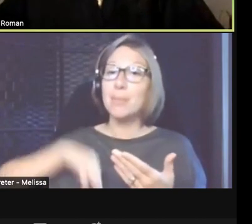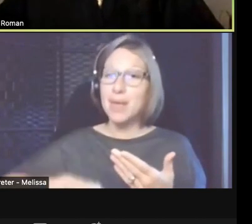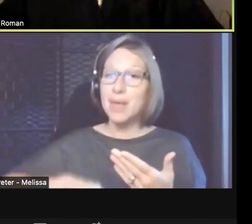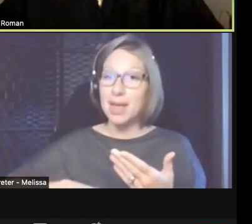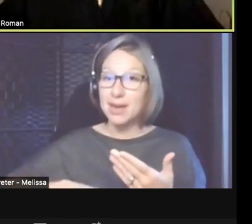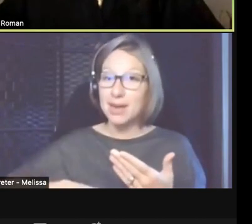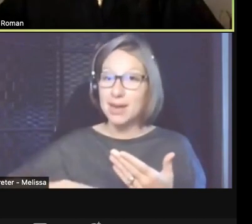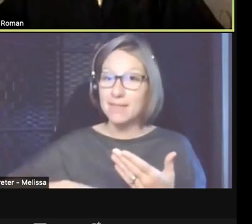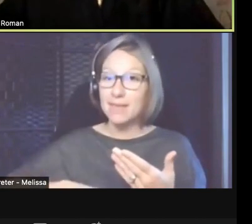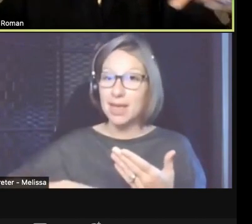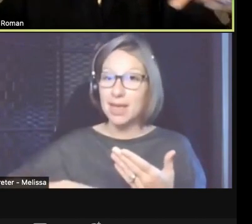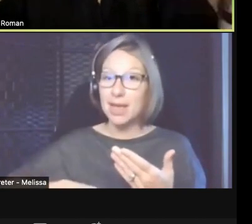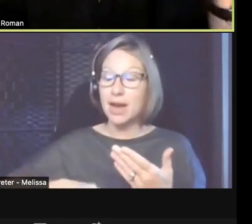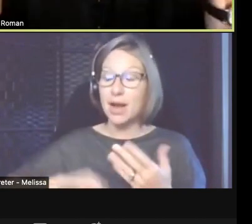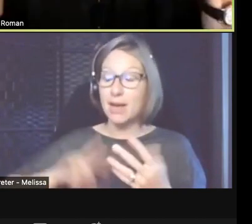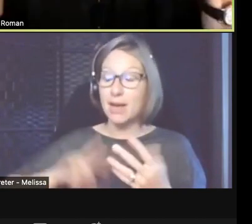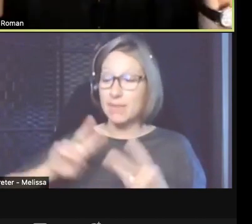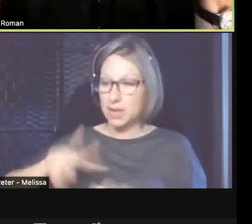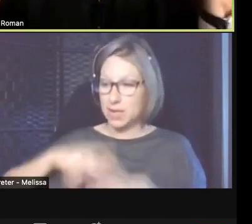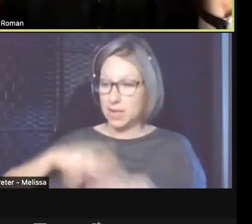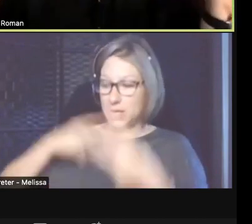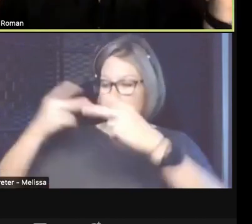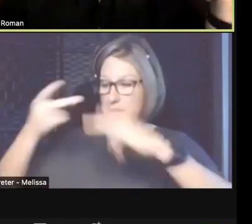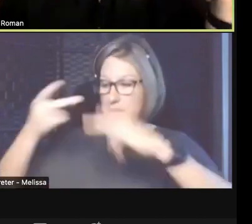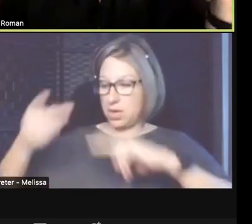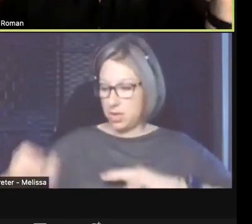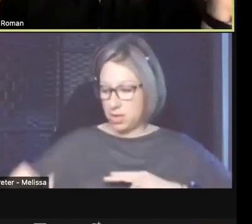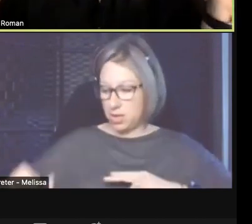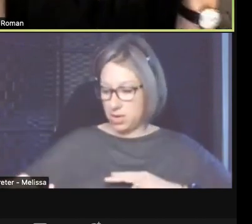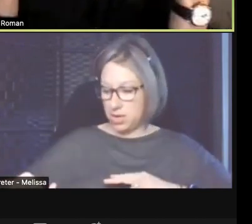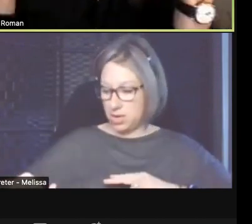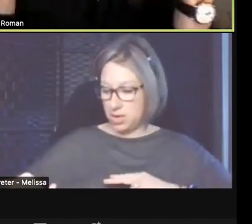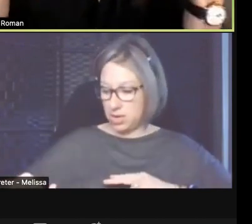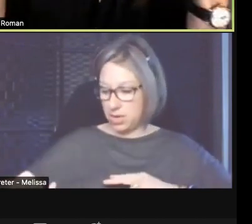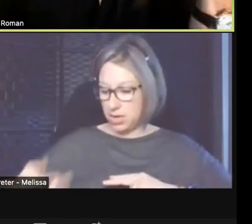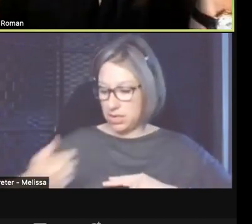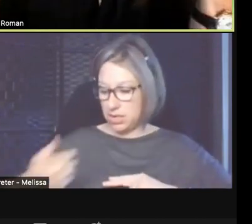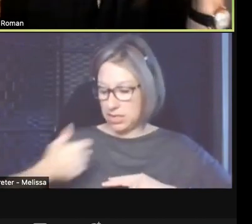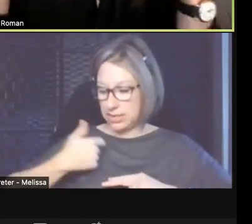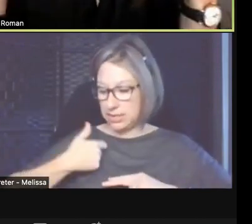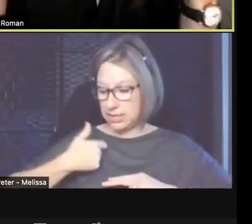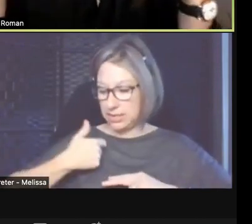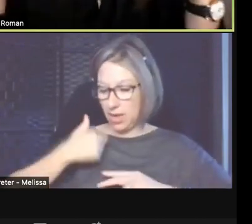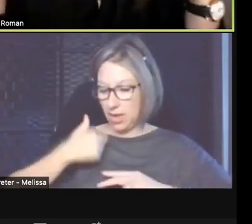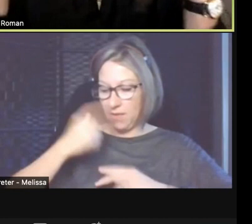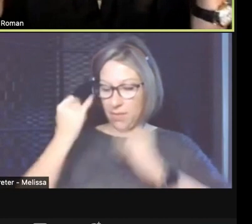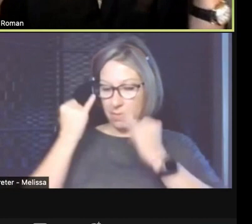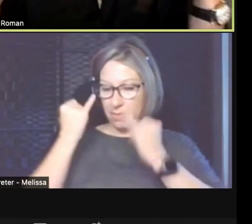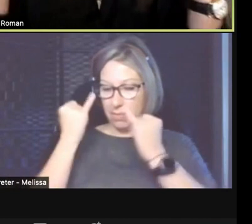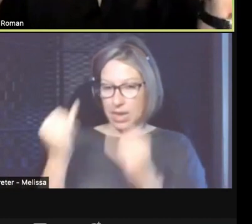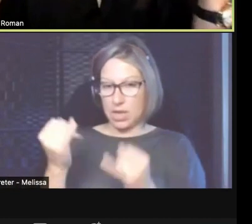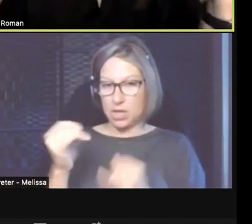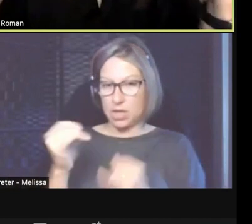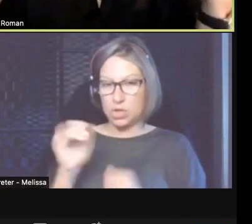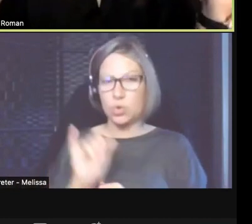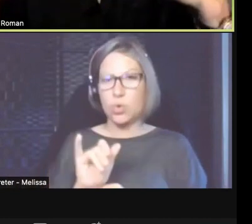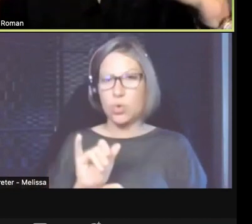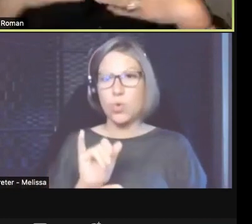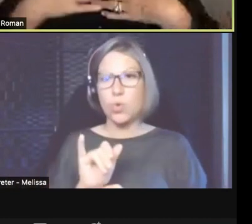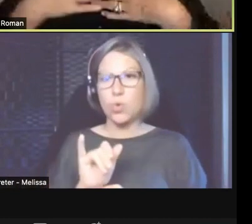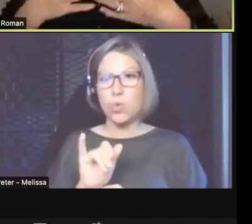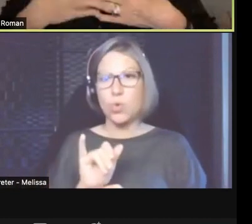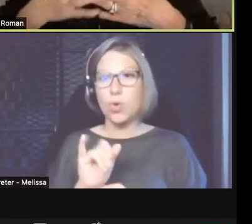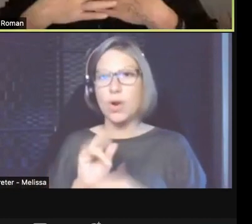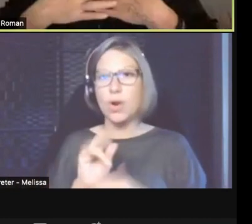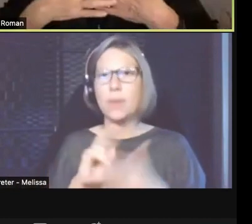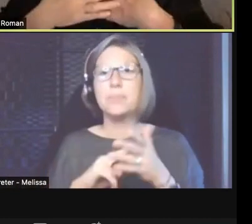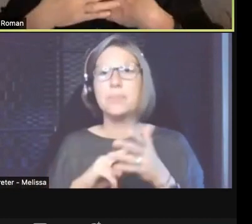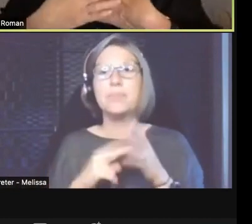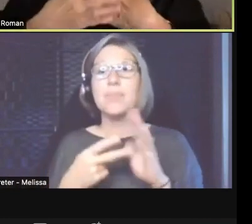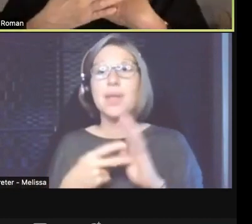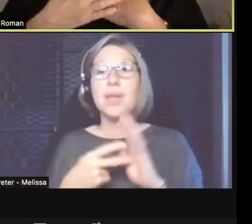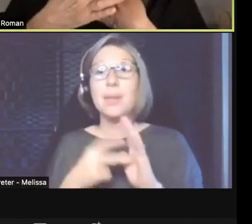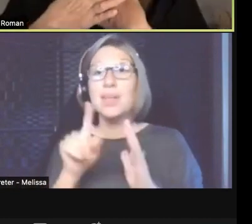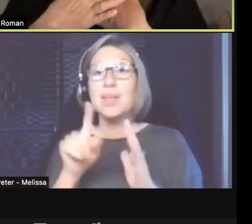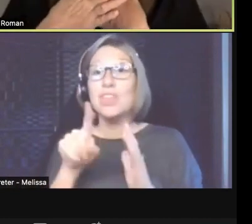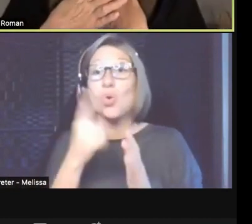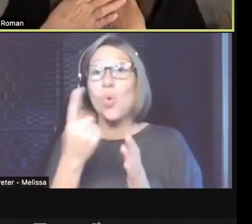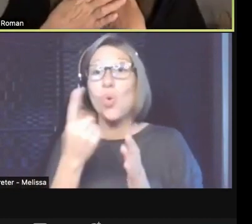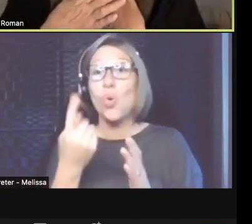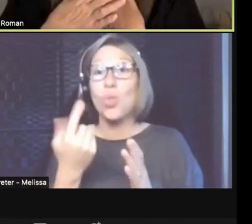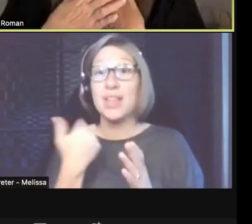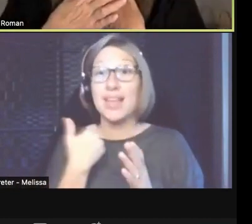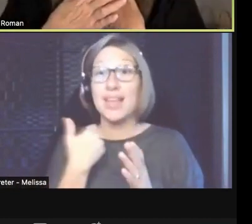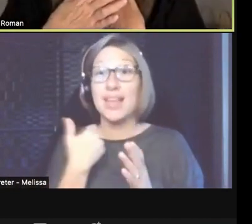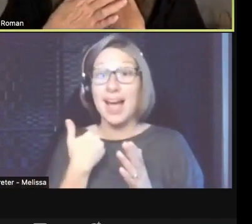another position and having it play out for themselves. And therefore, all they have to go on is what happens directly